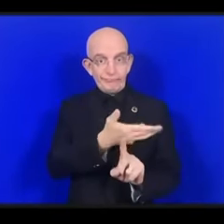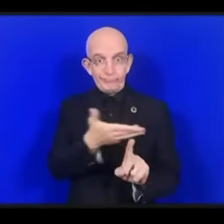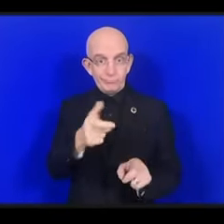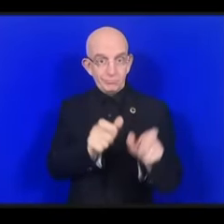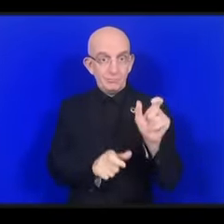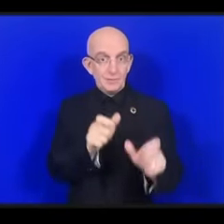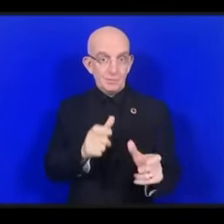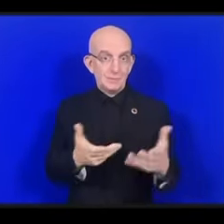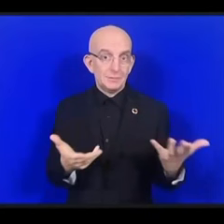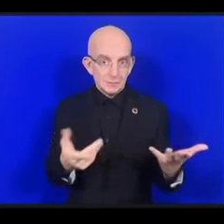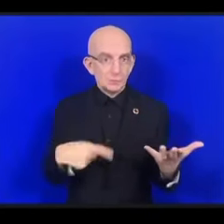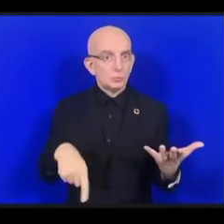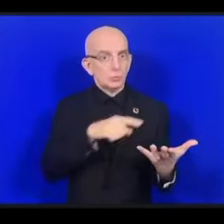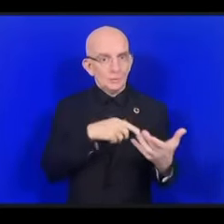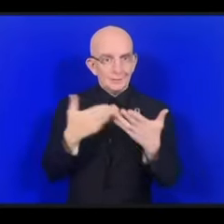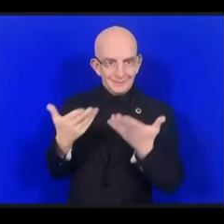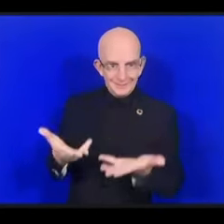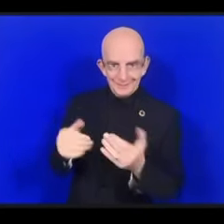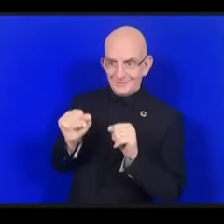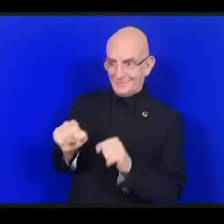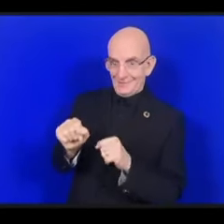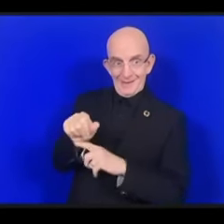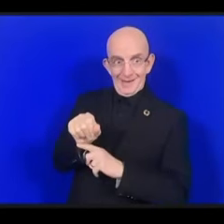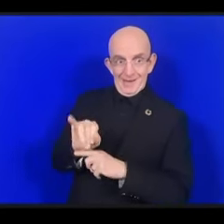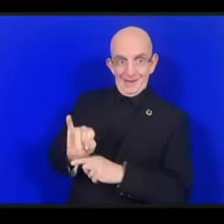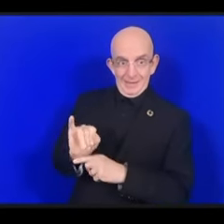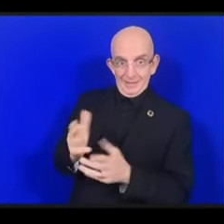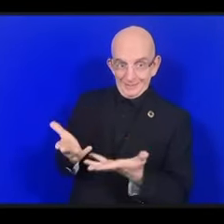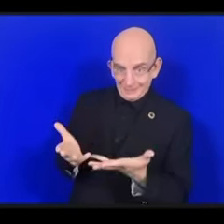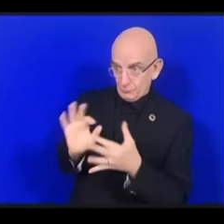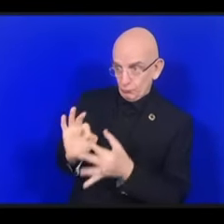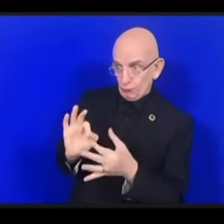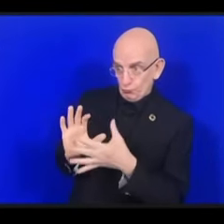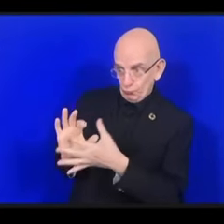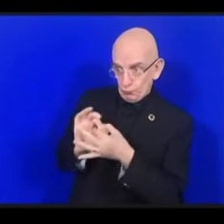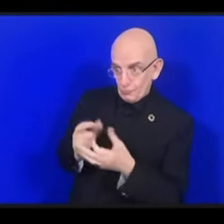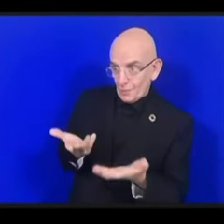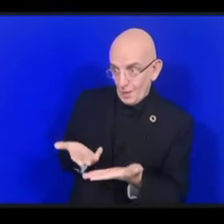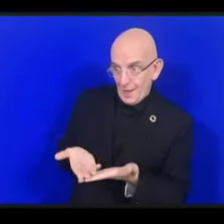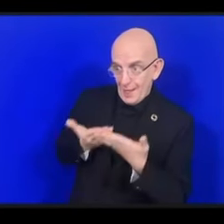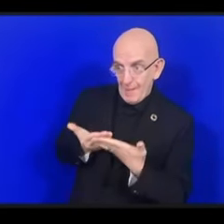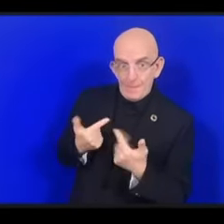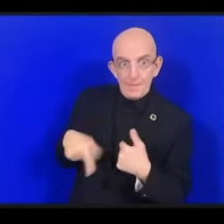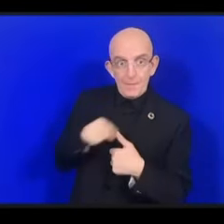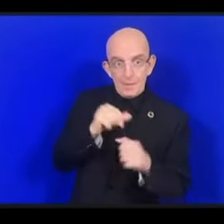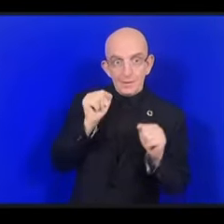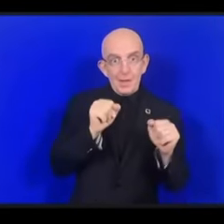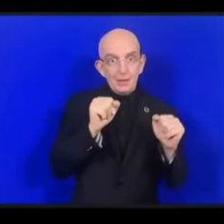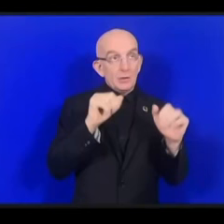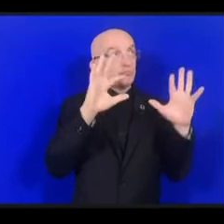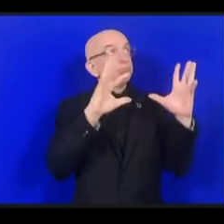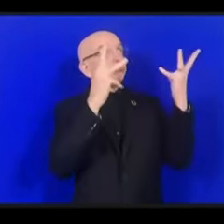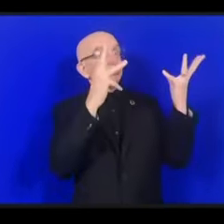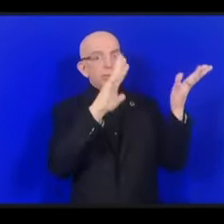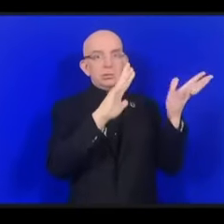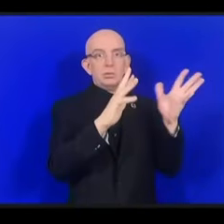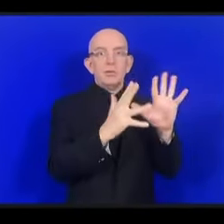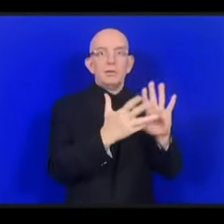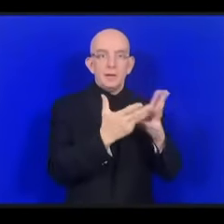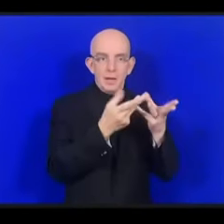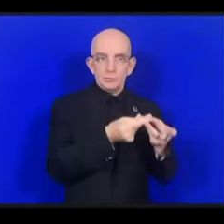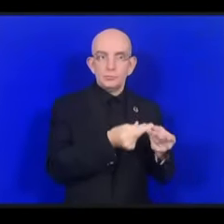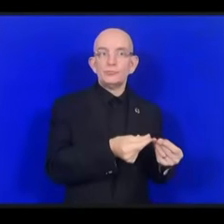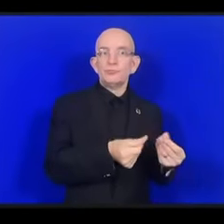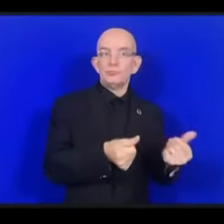improve, amongst other, the forecasting of climate change-induced natural disasters and possible global health